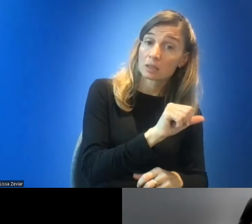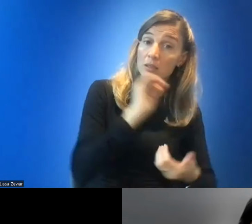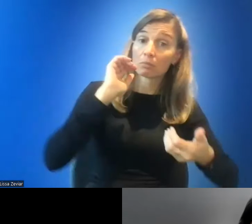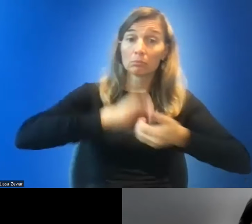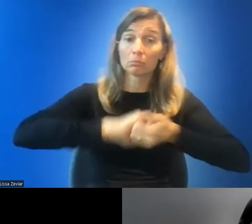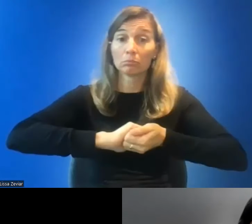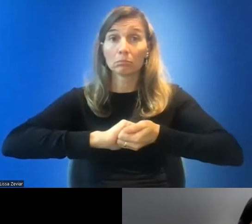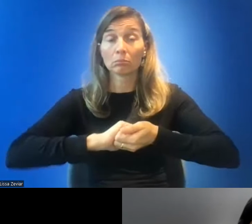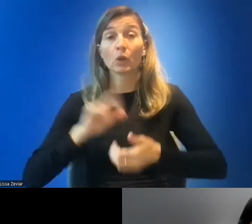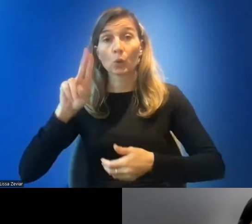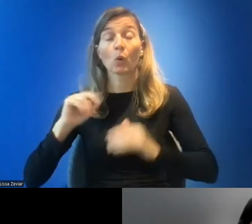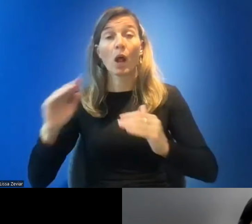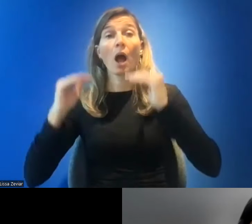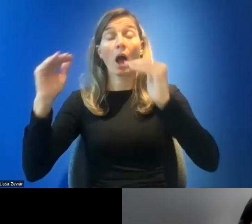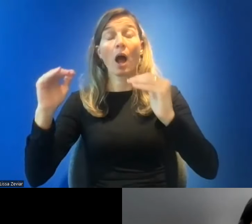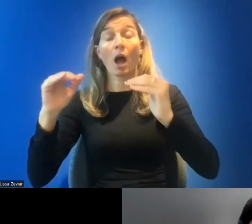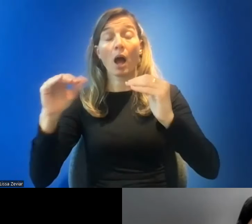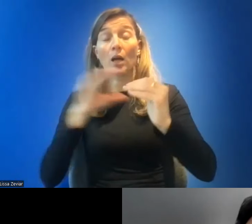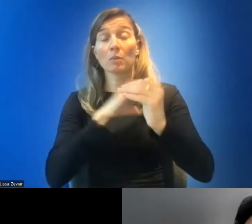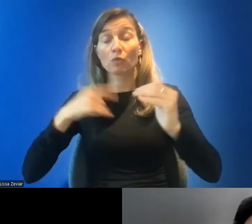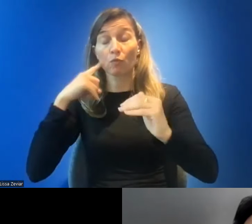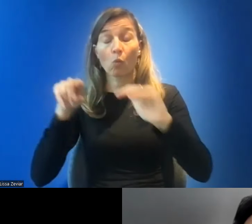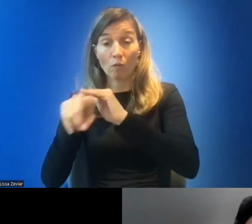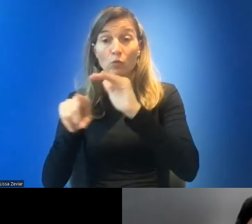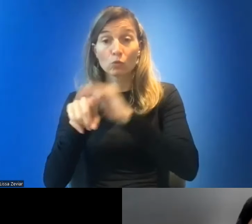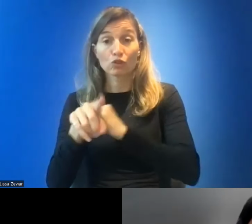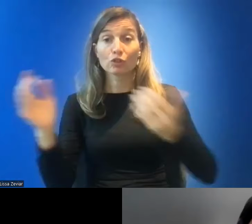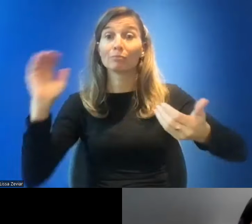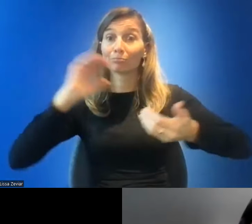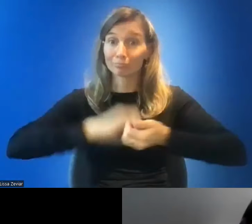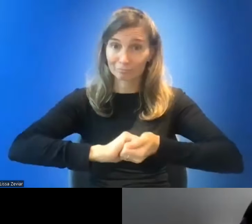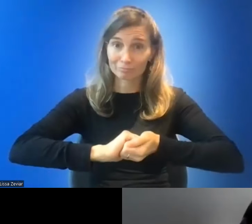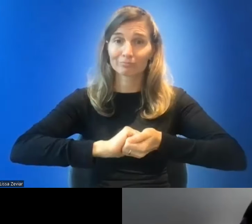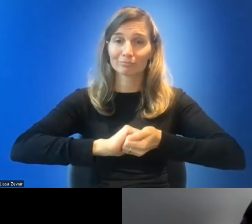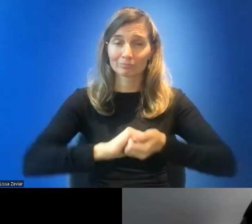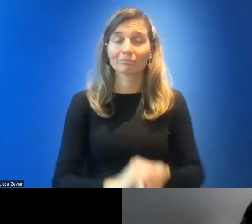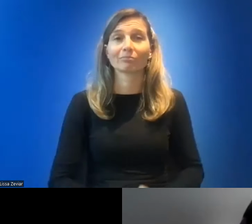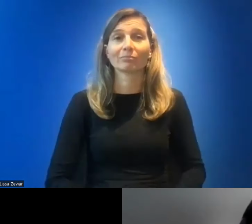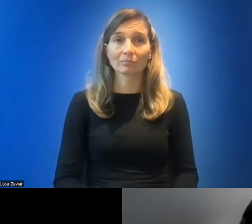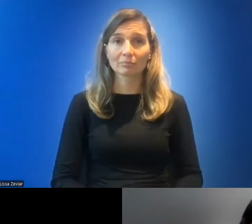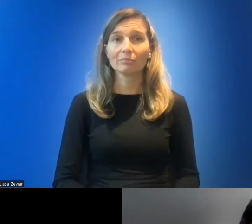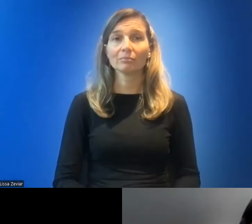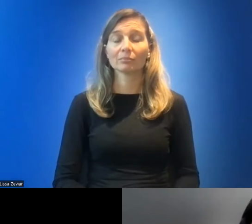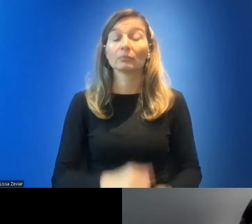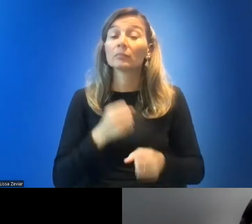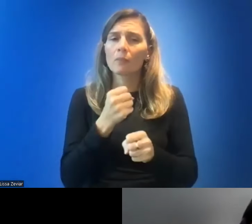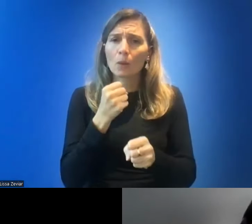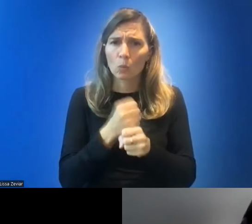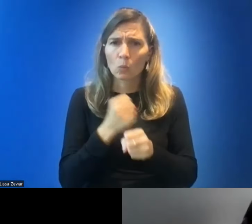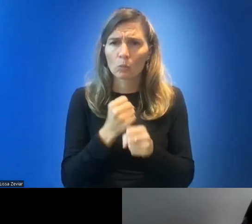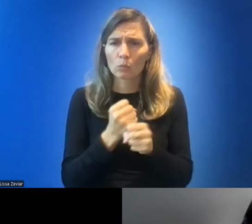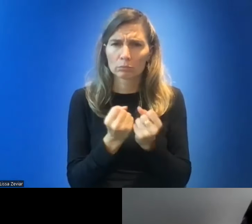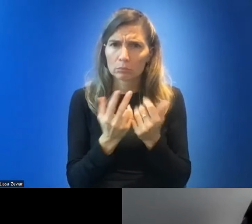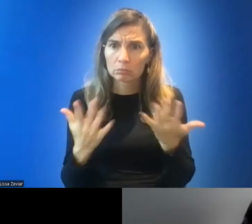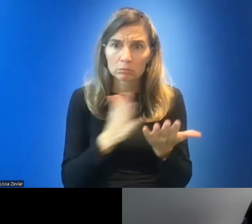High Commissioner for Refugees. There are many areas of work that we've